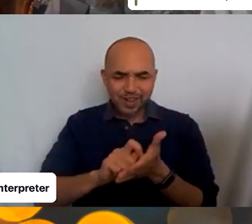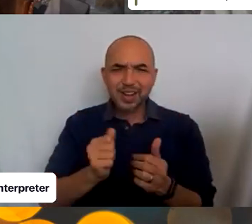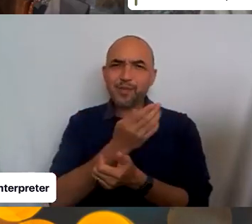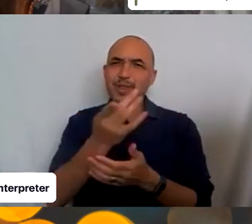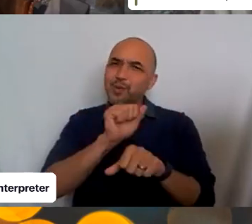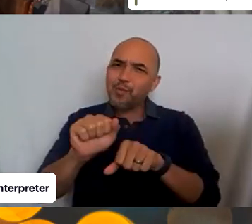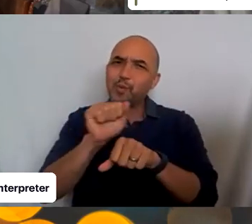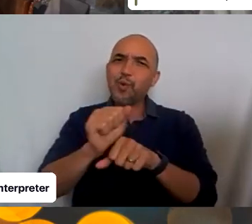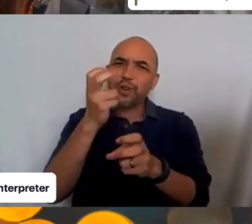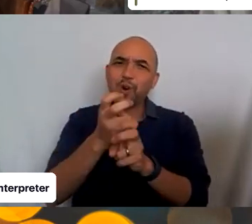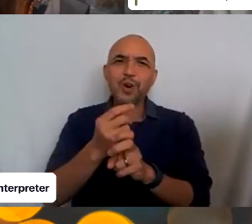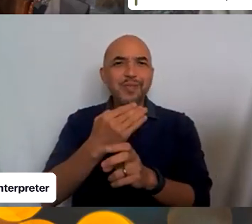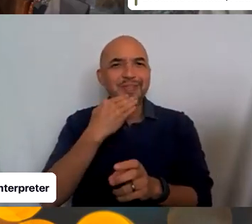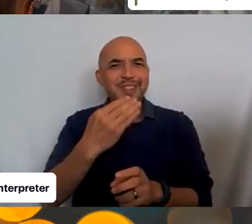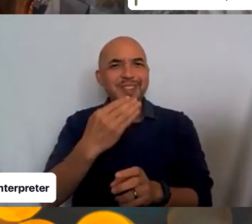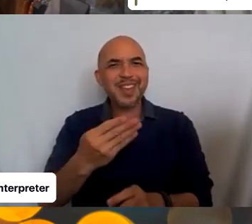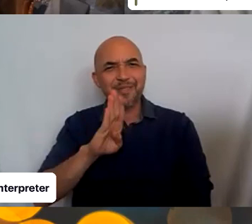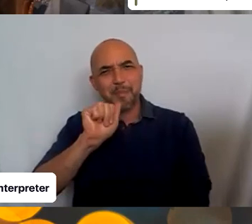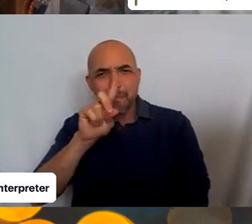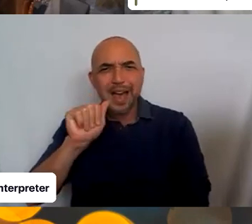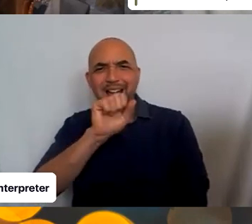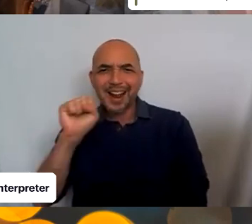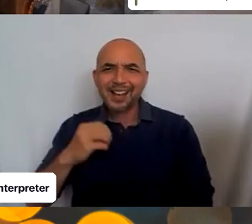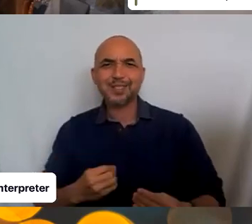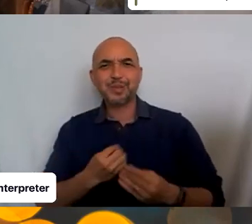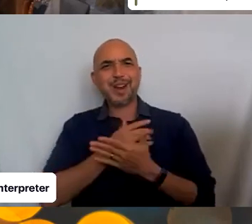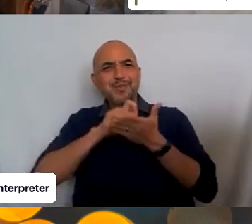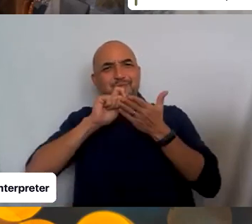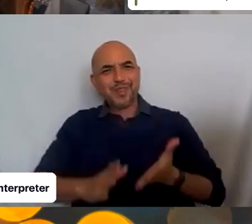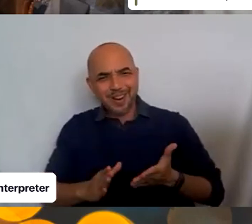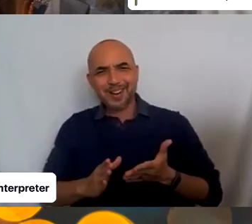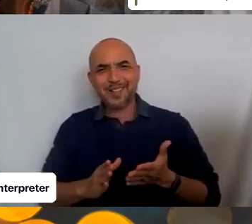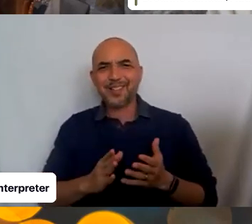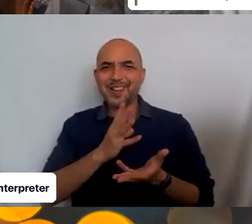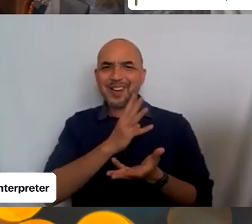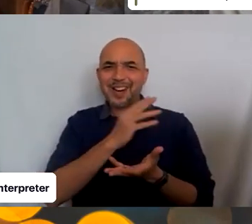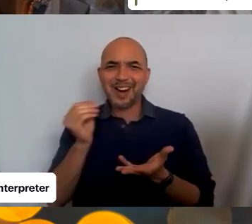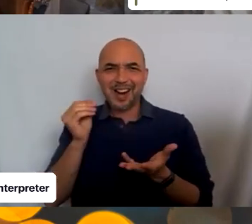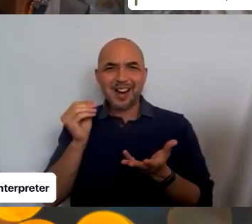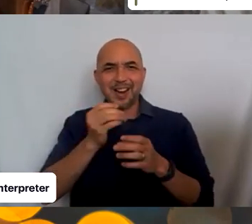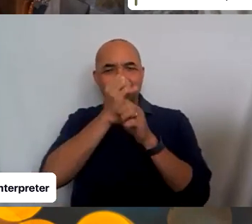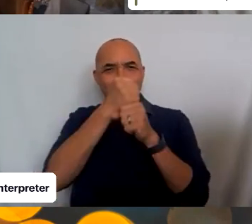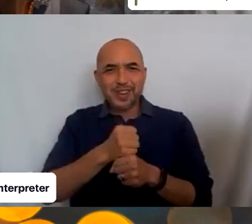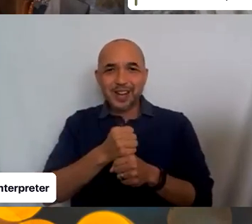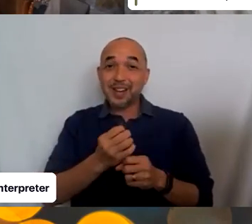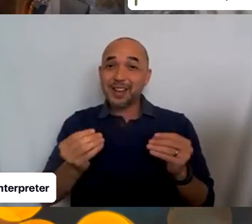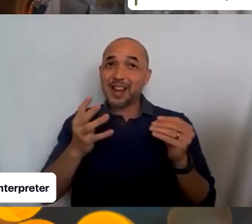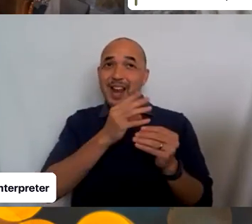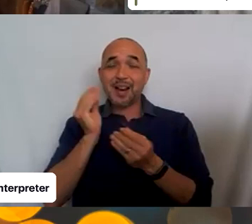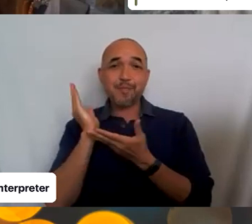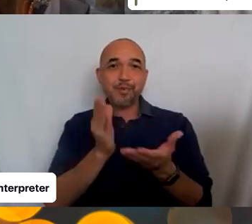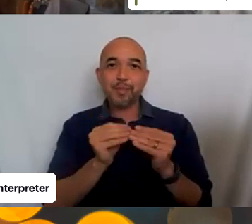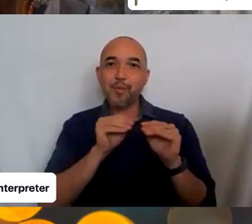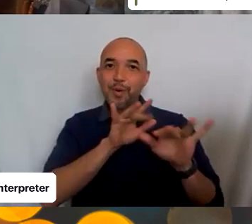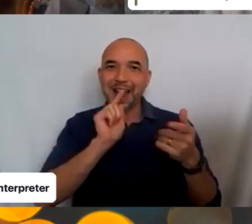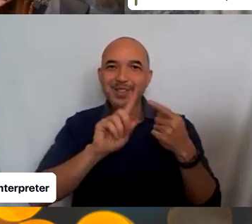thank you for being such a badass and inspiring writer. And creating and bringing more magic into this world. We all